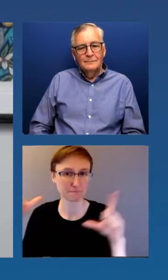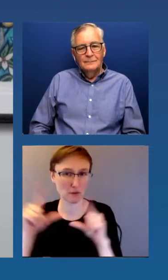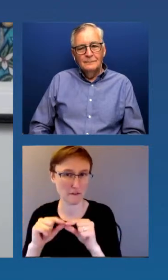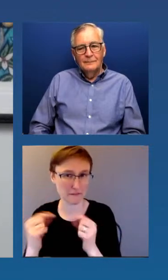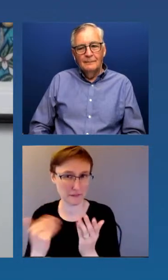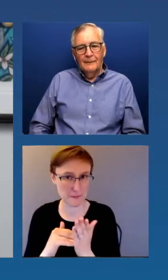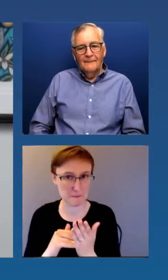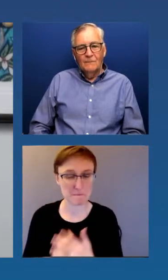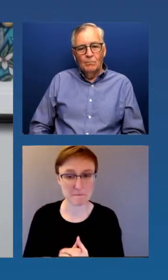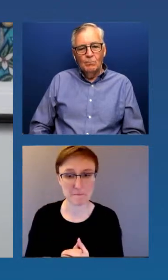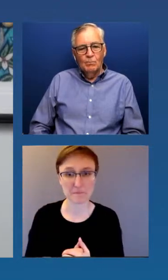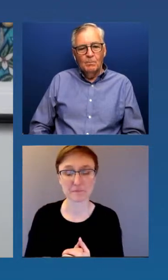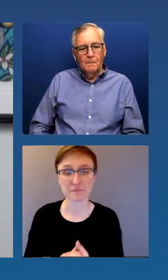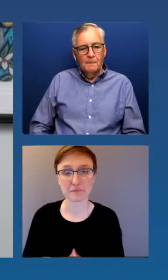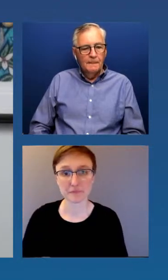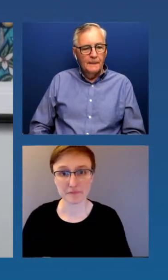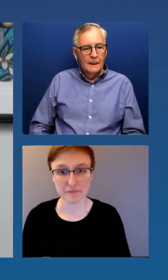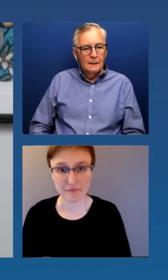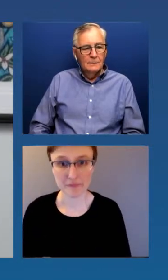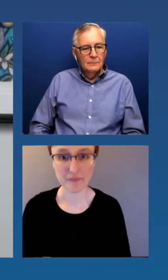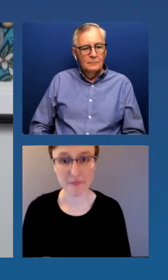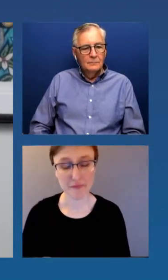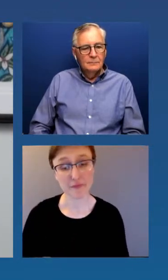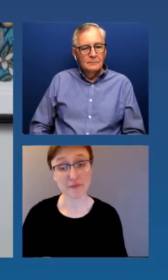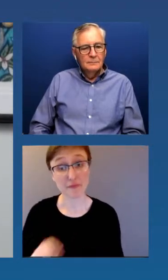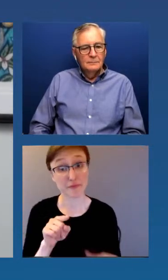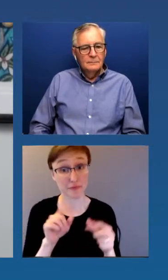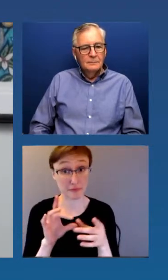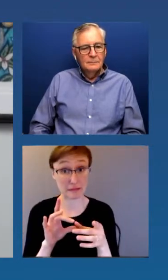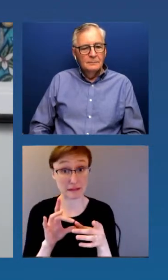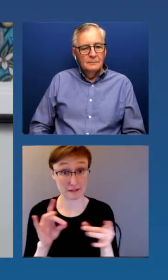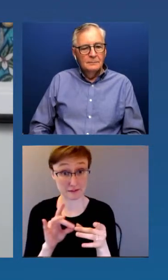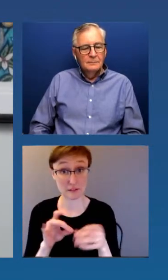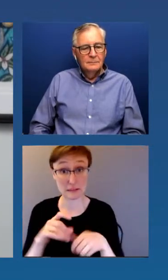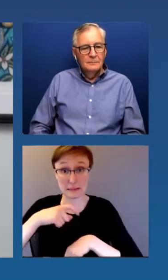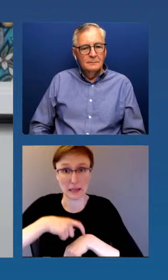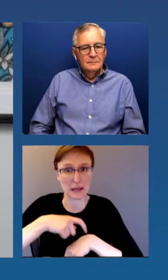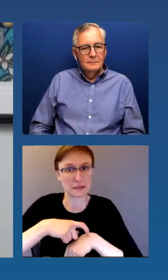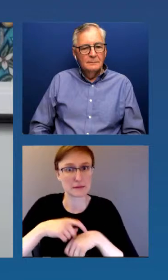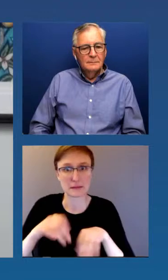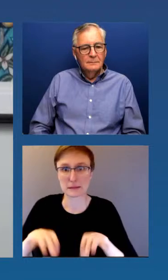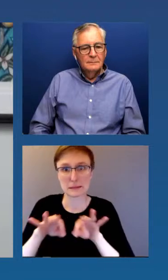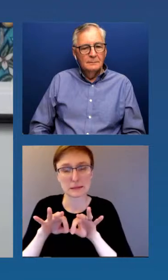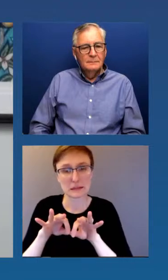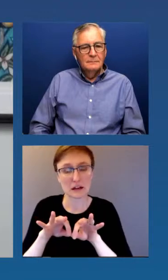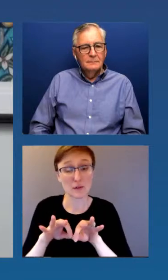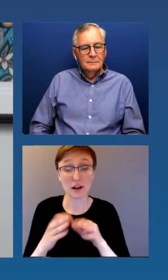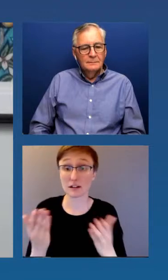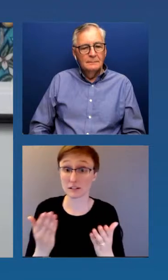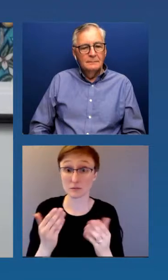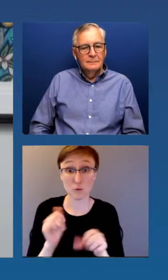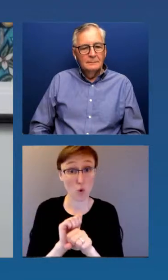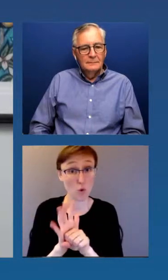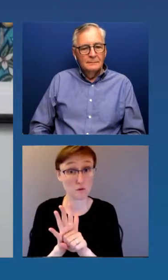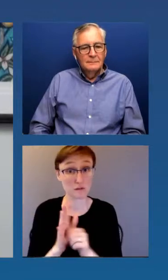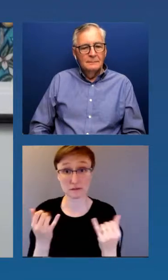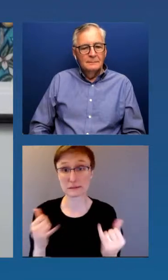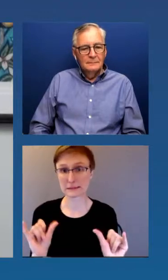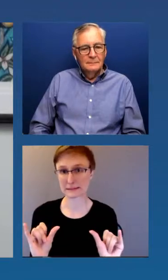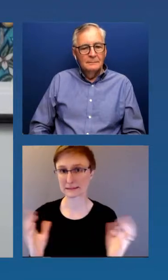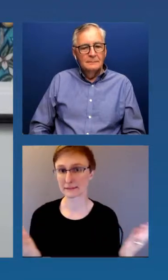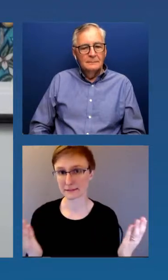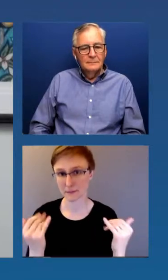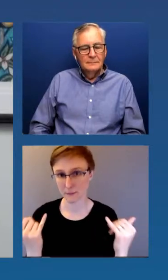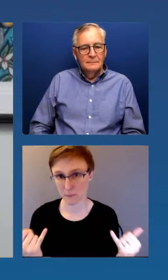about time sensitivity is that COVID is still in our community today. While we have